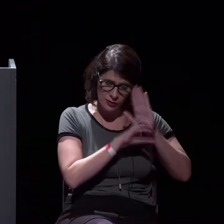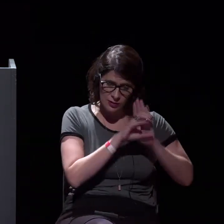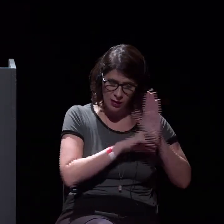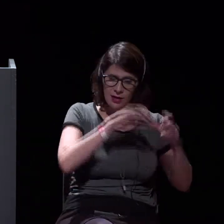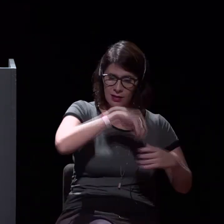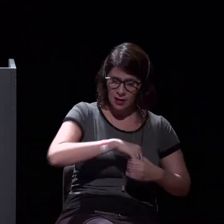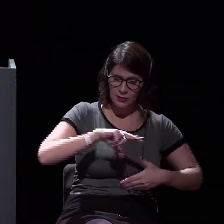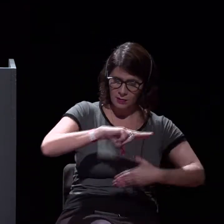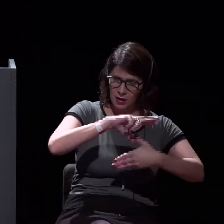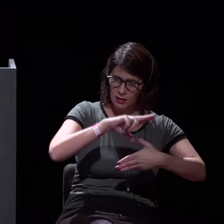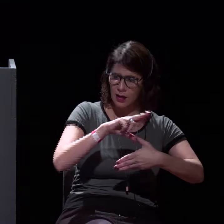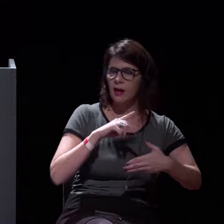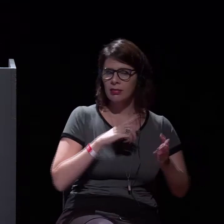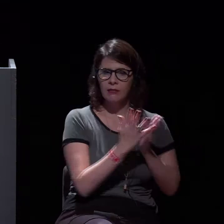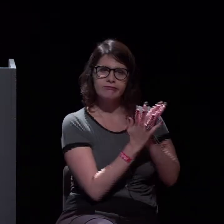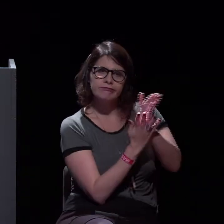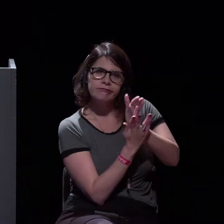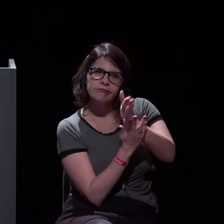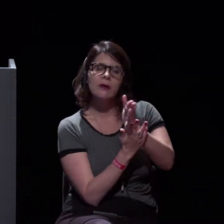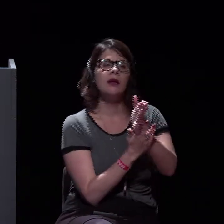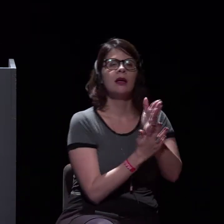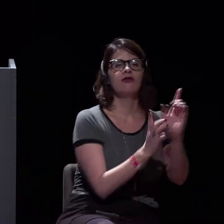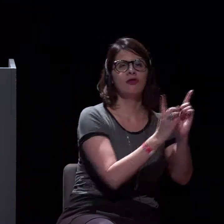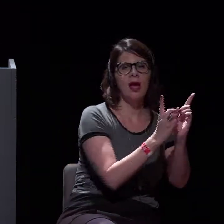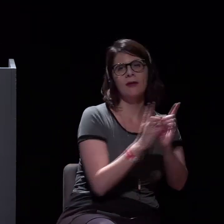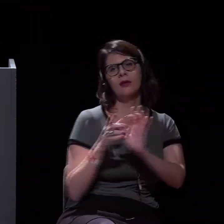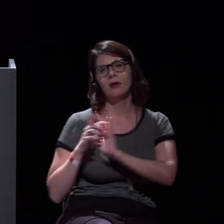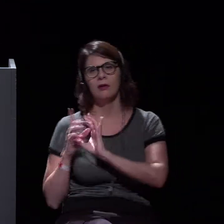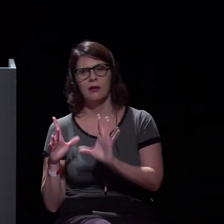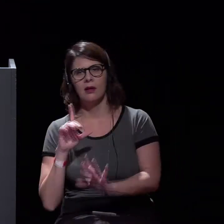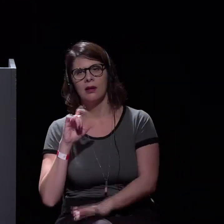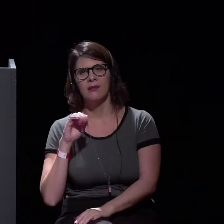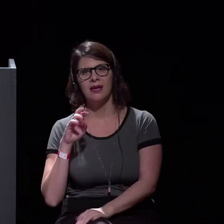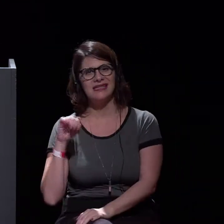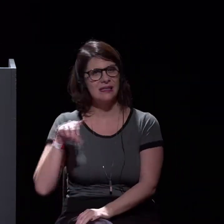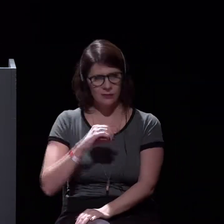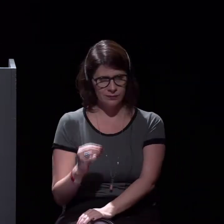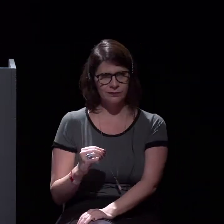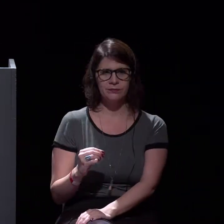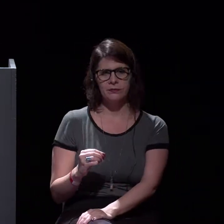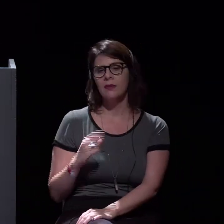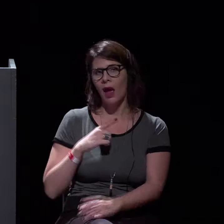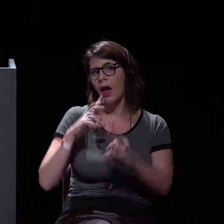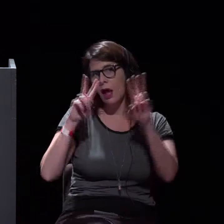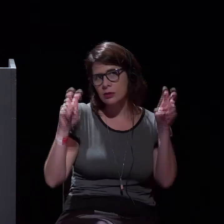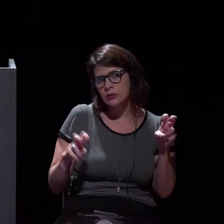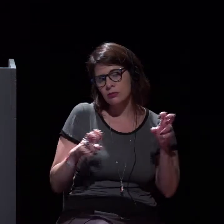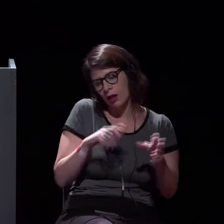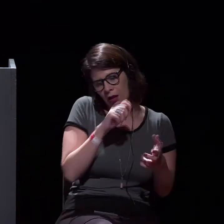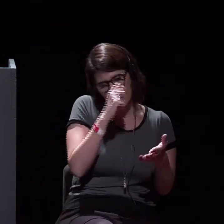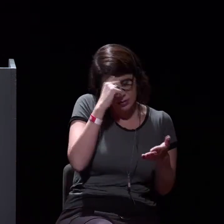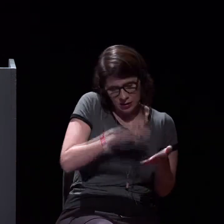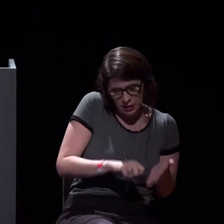and liberation, a subject that he traces to the writings and ideas of 19th century figure Simón Rodríguez,